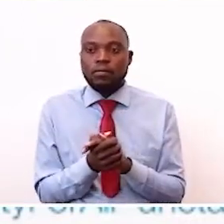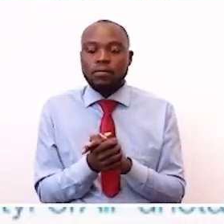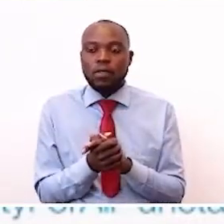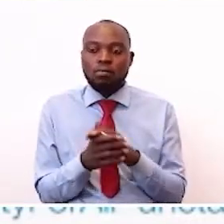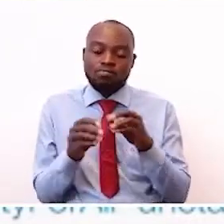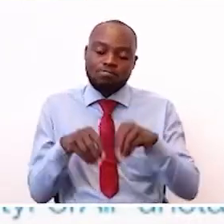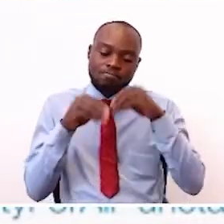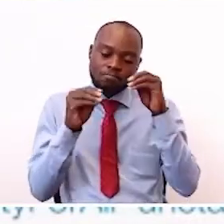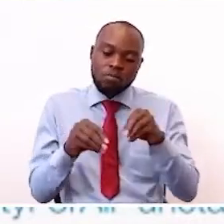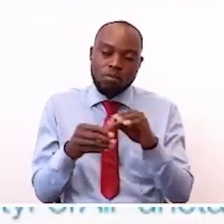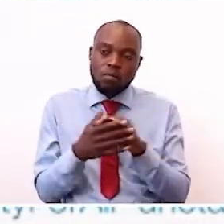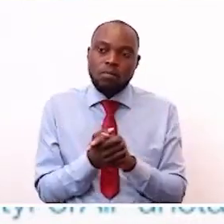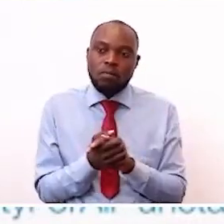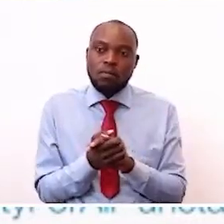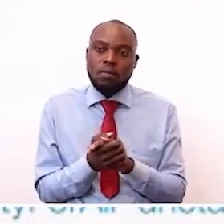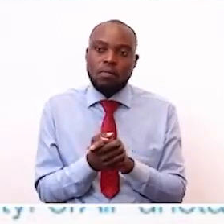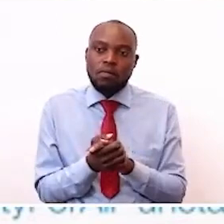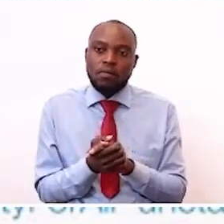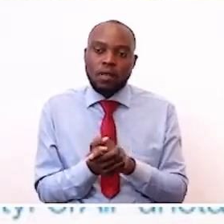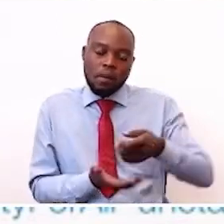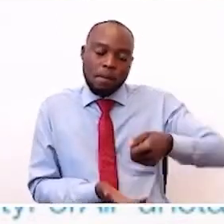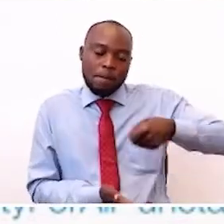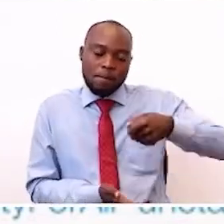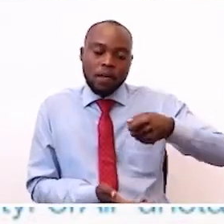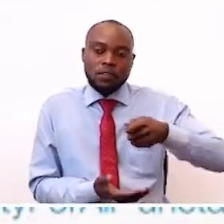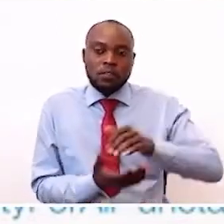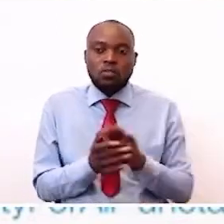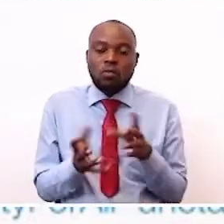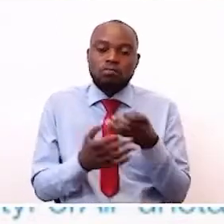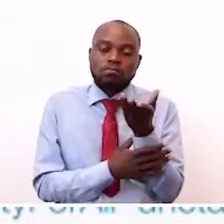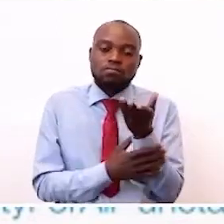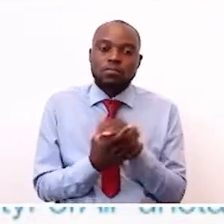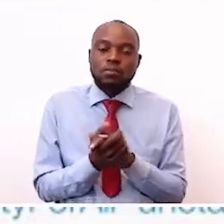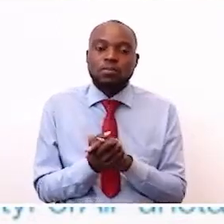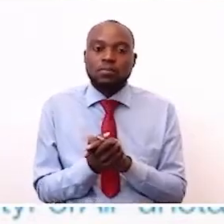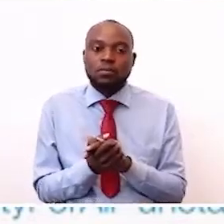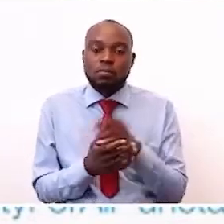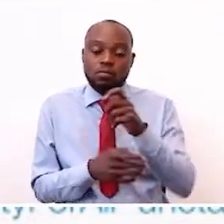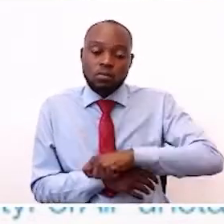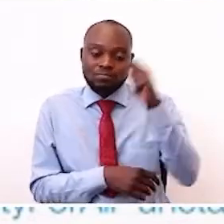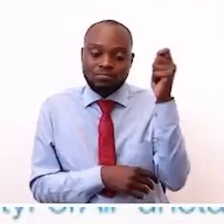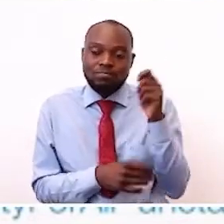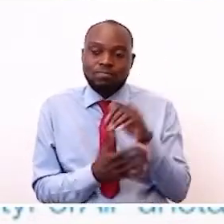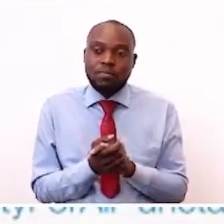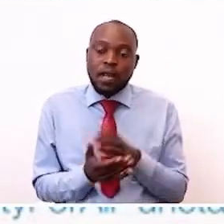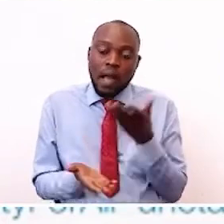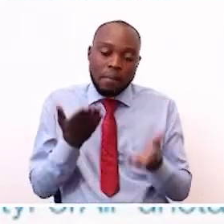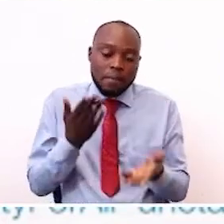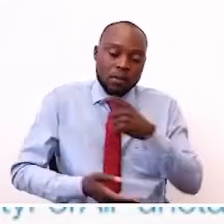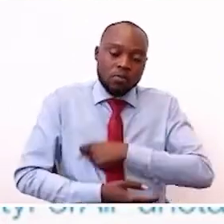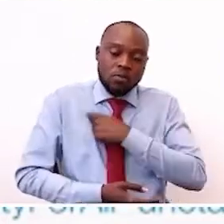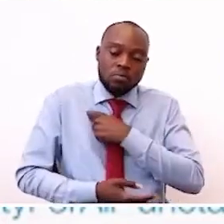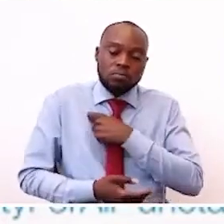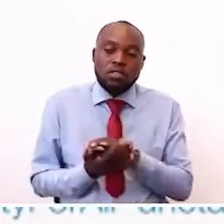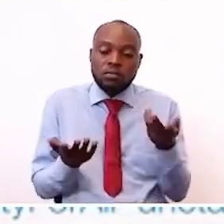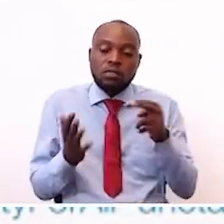the basket of the Sustainable Development Goals? Can you achieve the Sustainable Development Goals, which